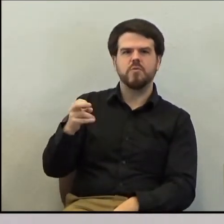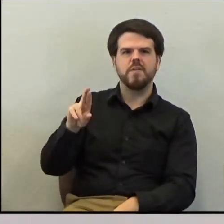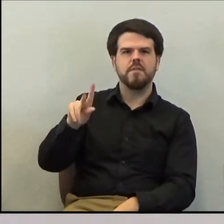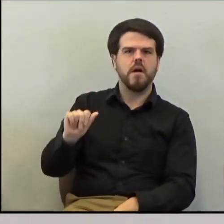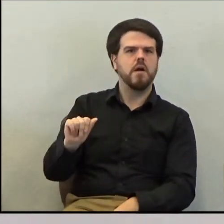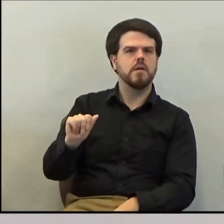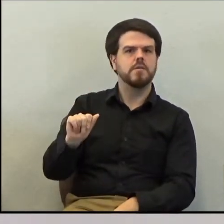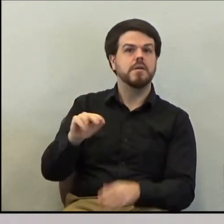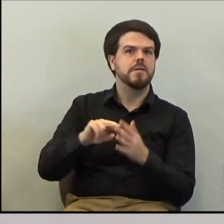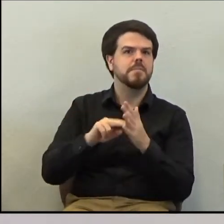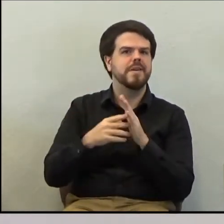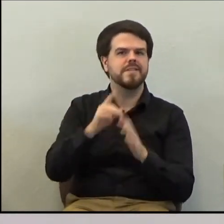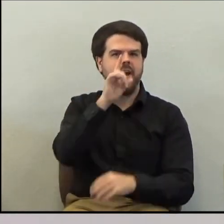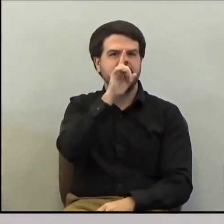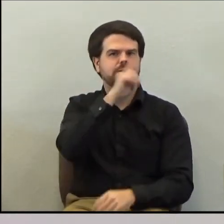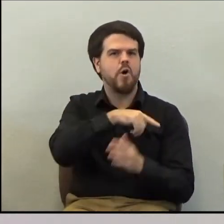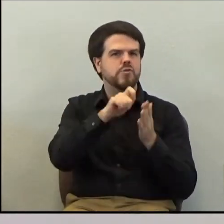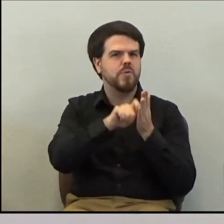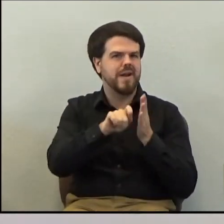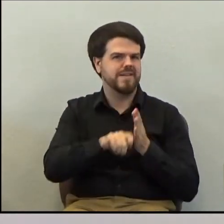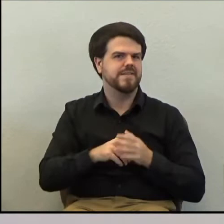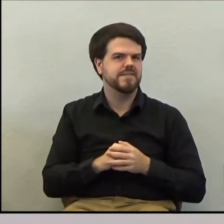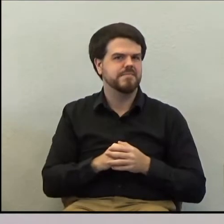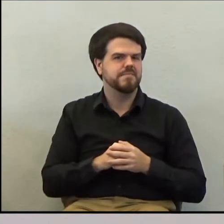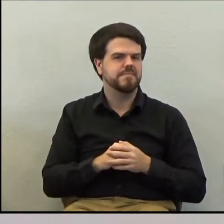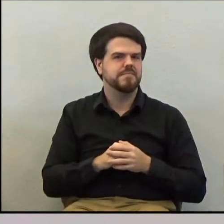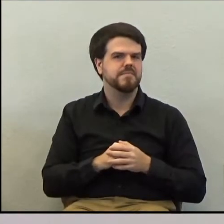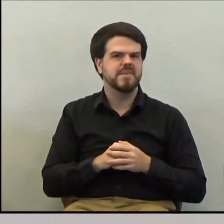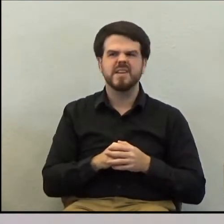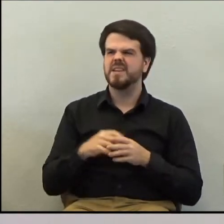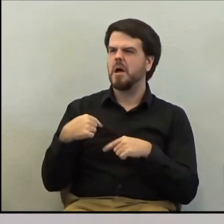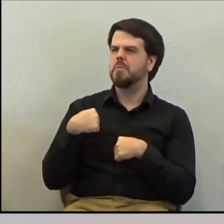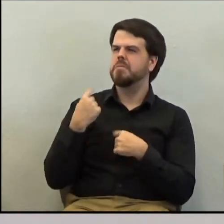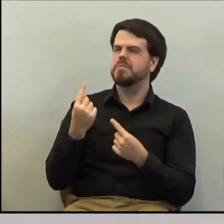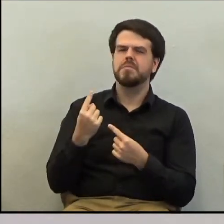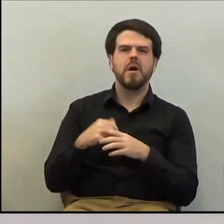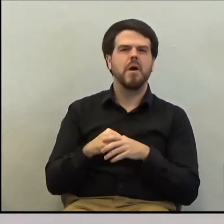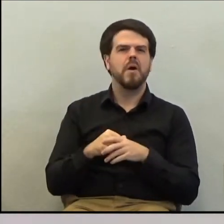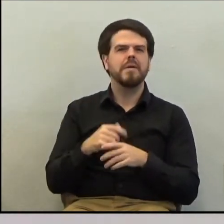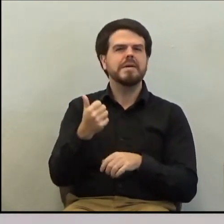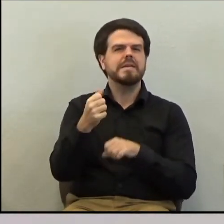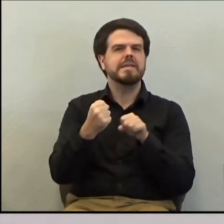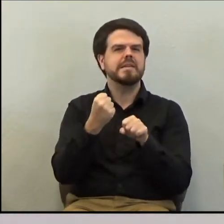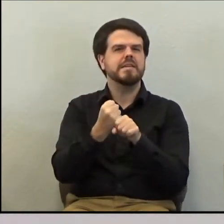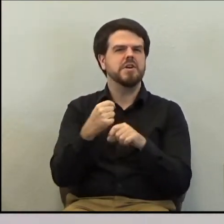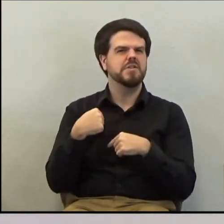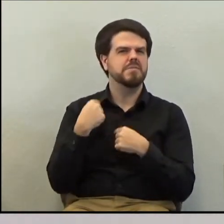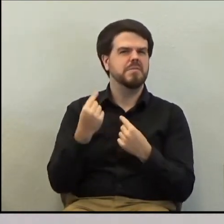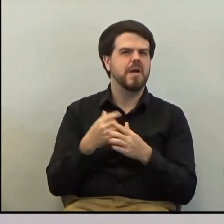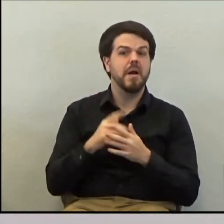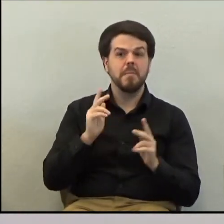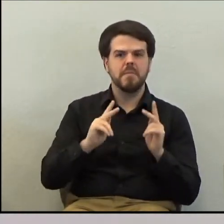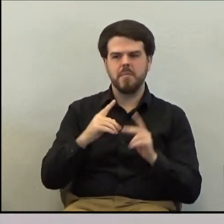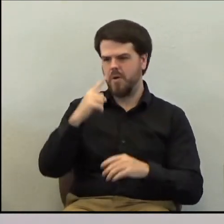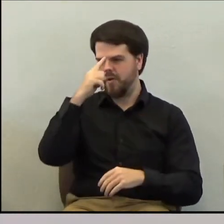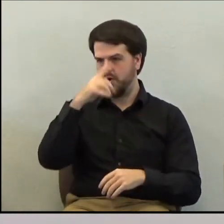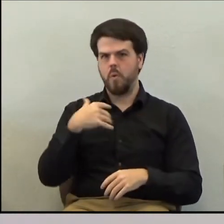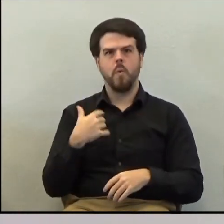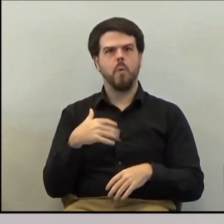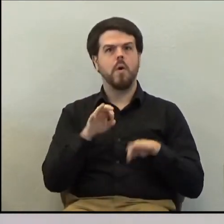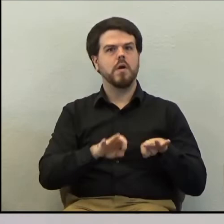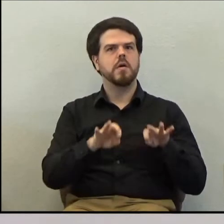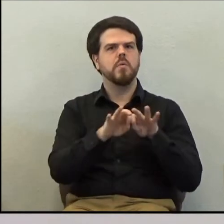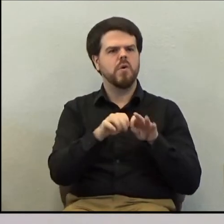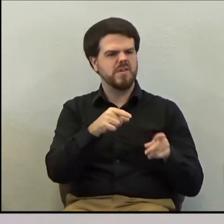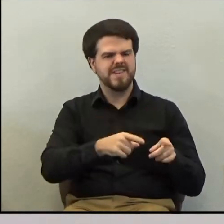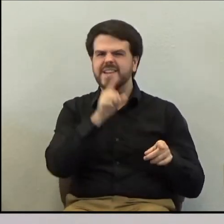writing. And over the past couple years, the past decade or so, people have made a big deal about some of these false writings and say, hey, why